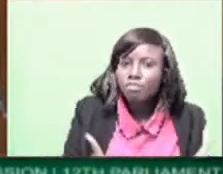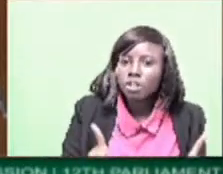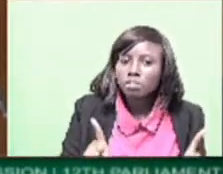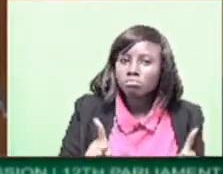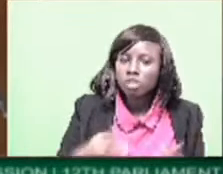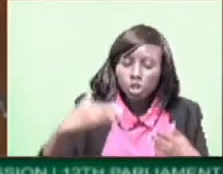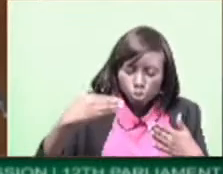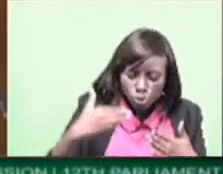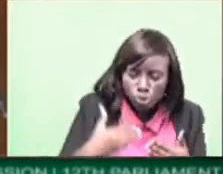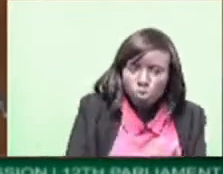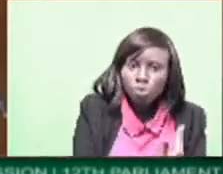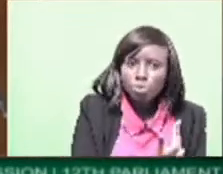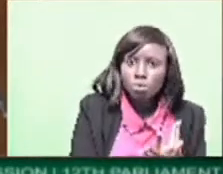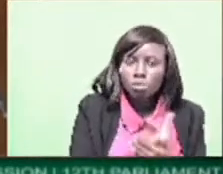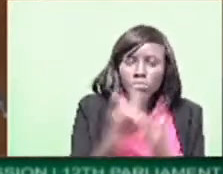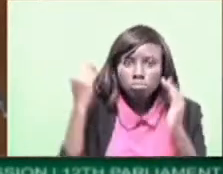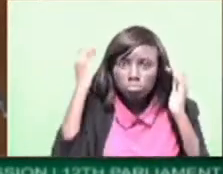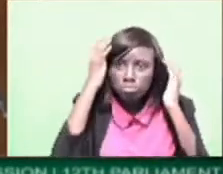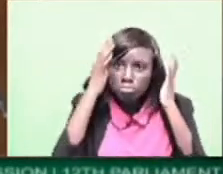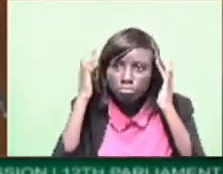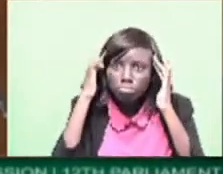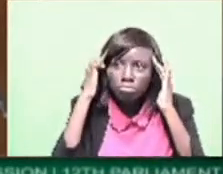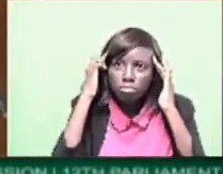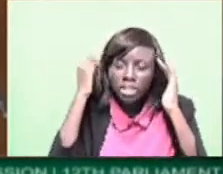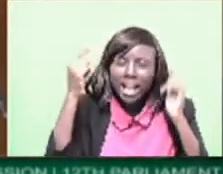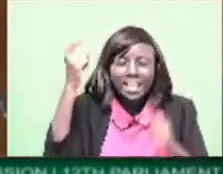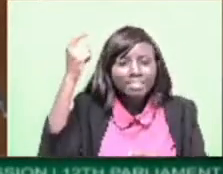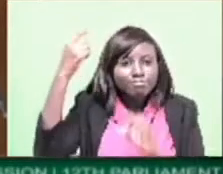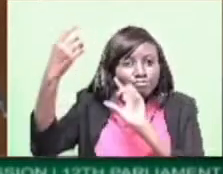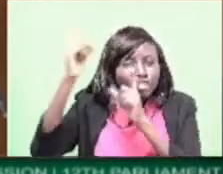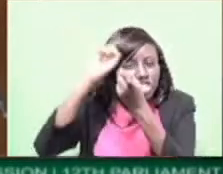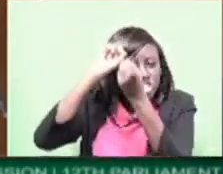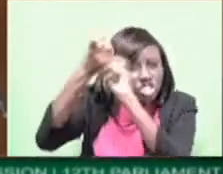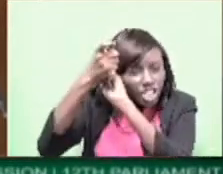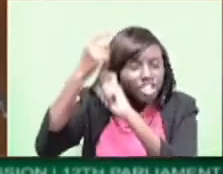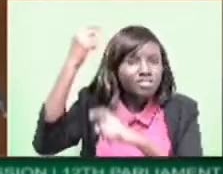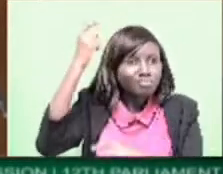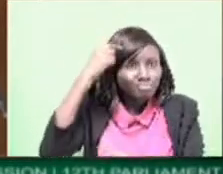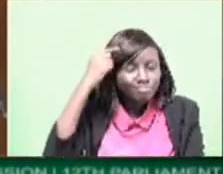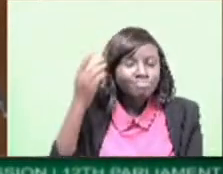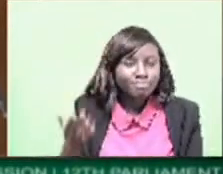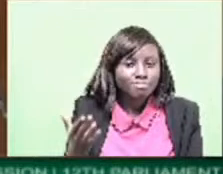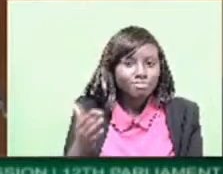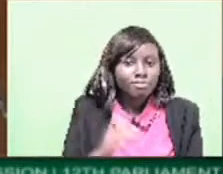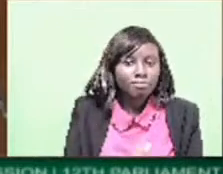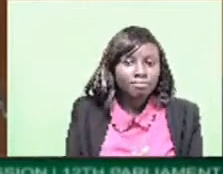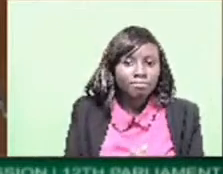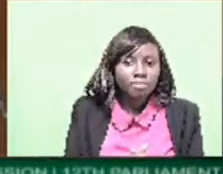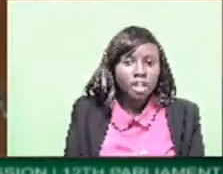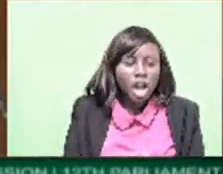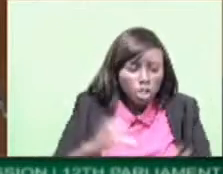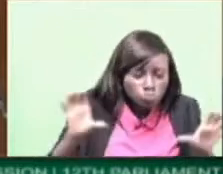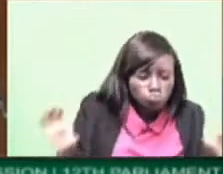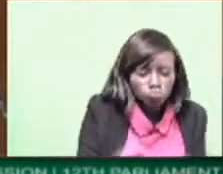responsibility and renewed thought patterns, that we would just continue to, that we would do what was best for Trinidad and Tobago.